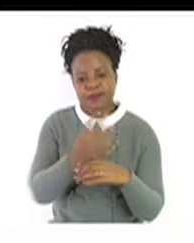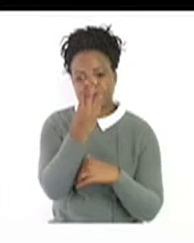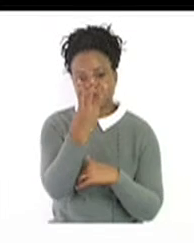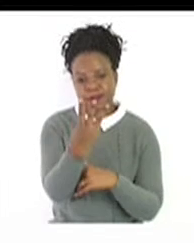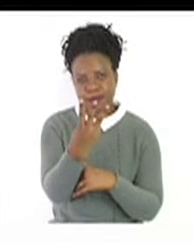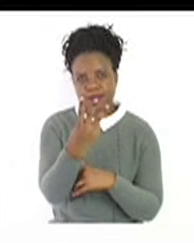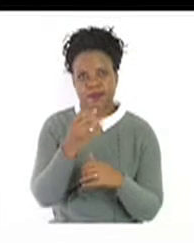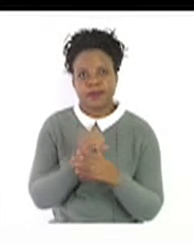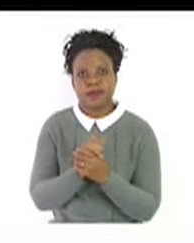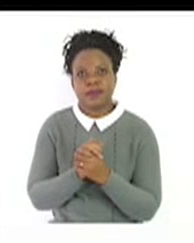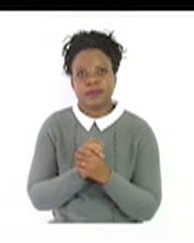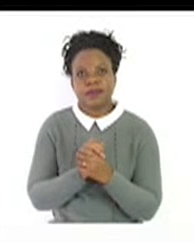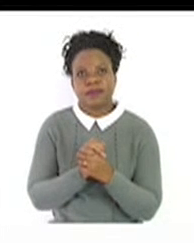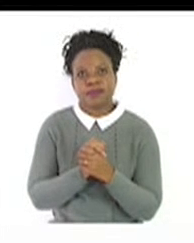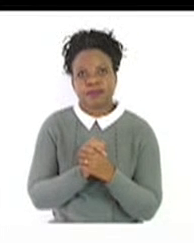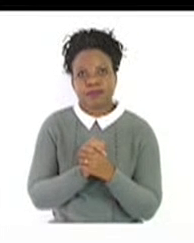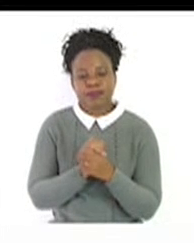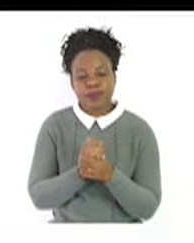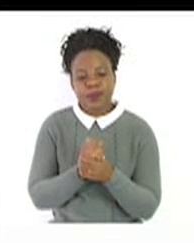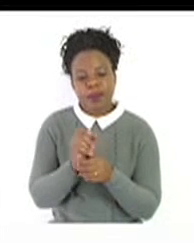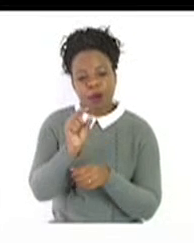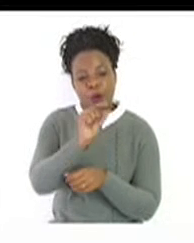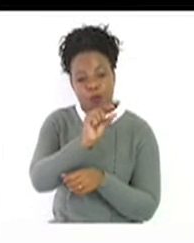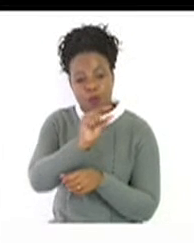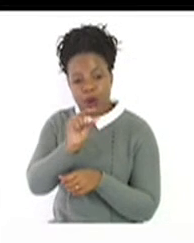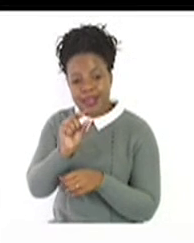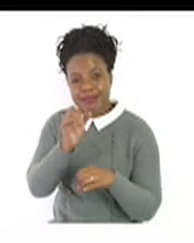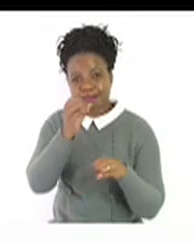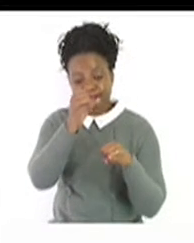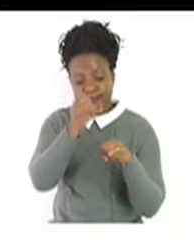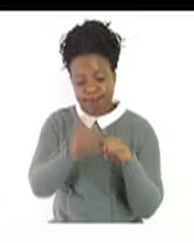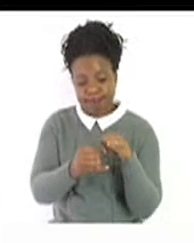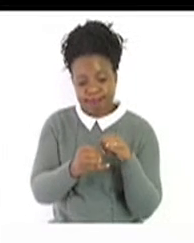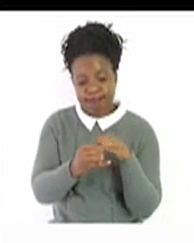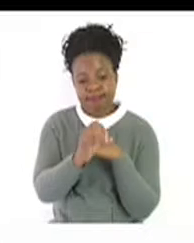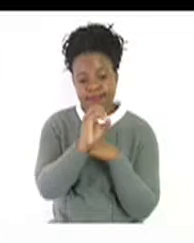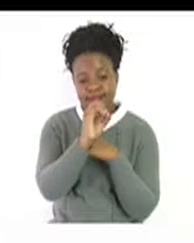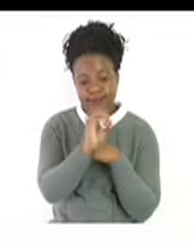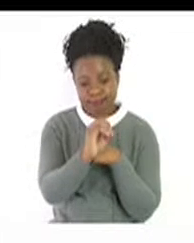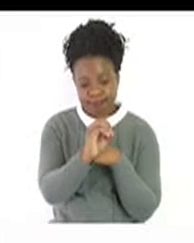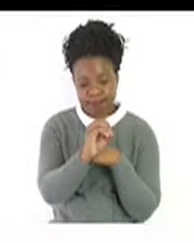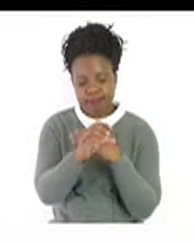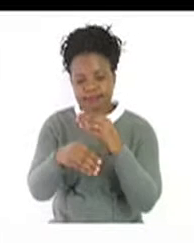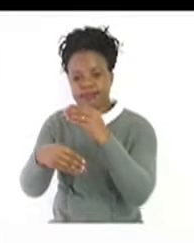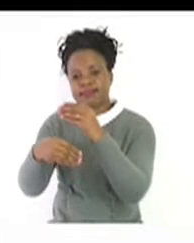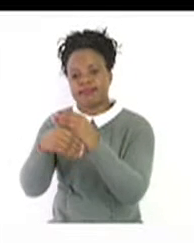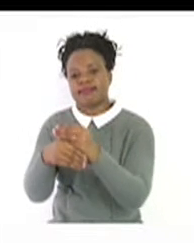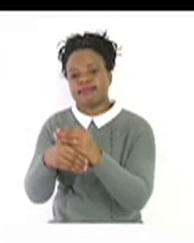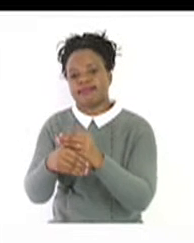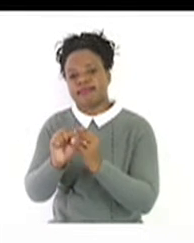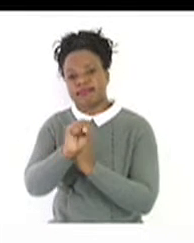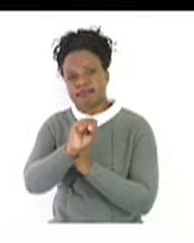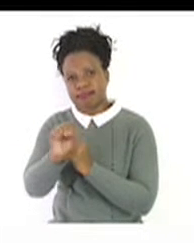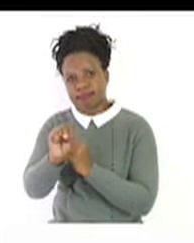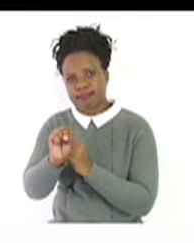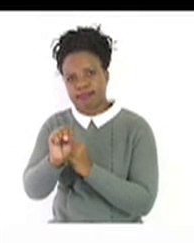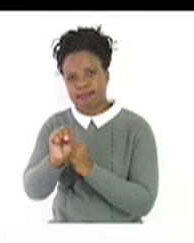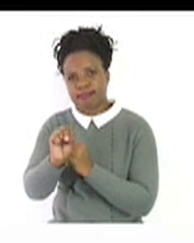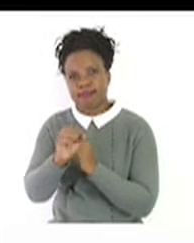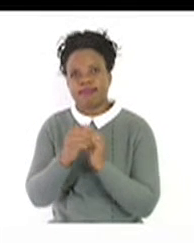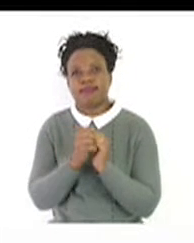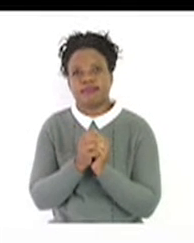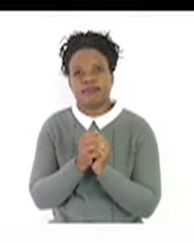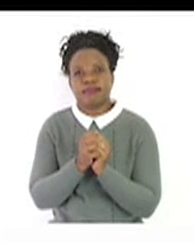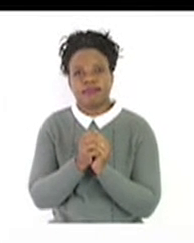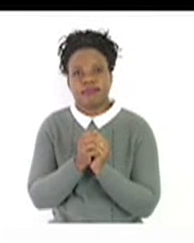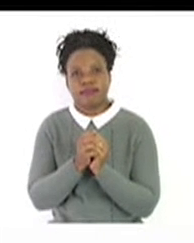Words ending in an O, simply take S or add S.